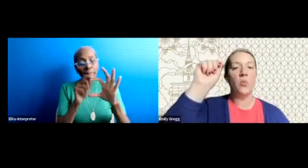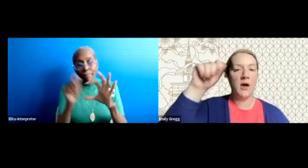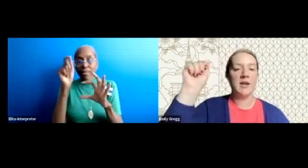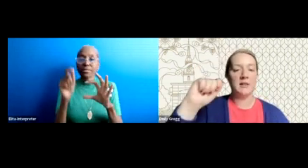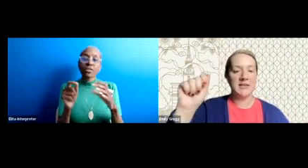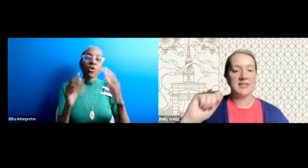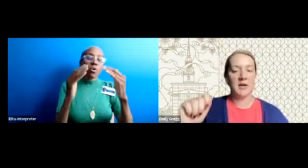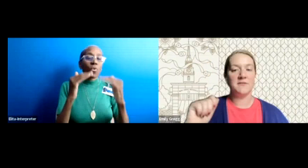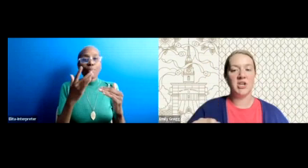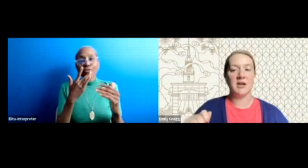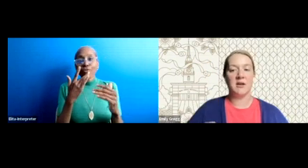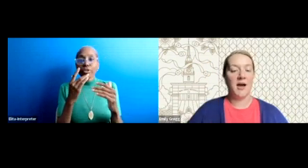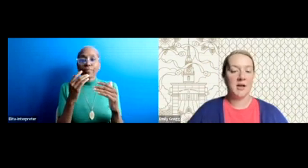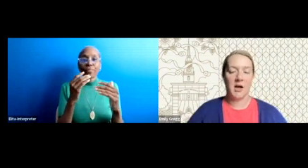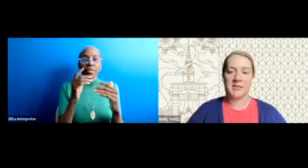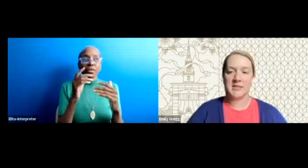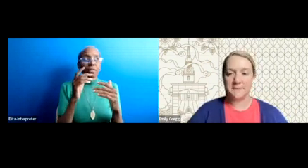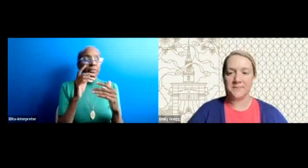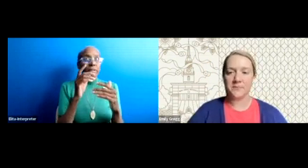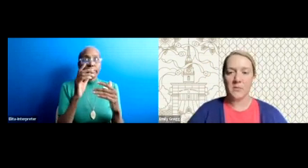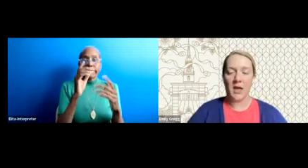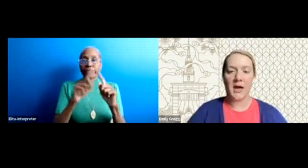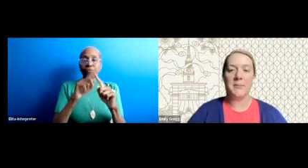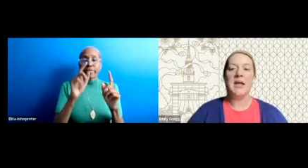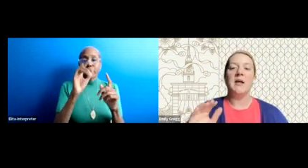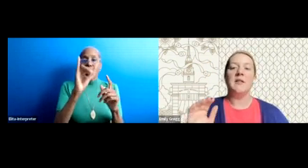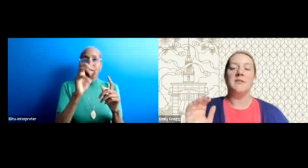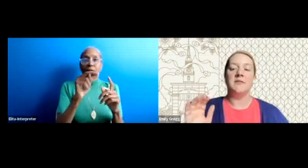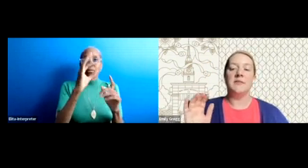or maybe you want a list of check icons.